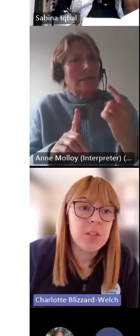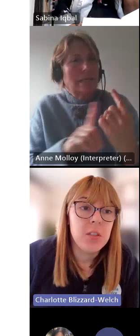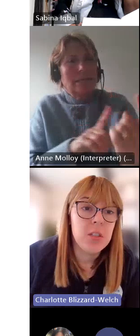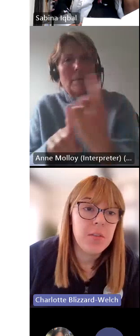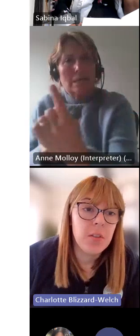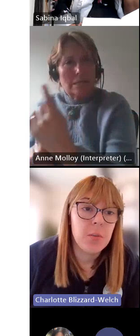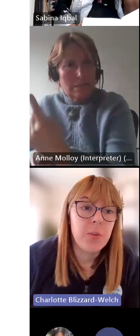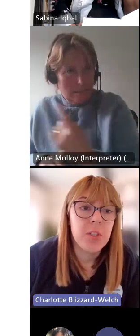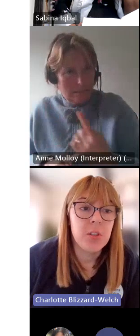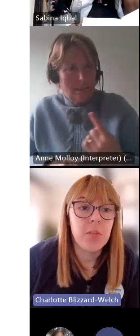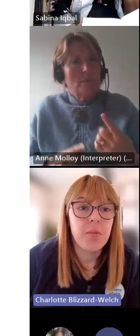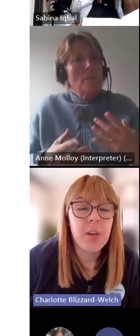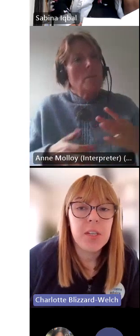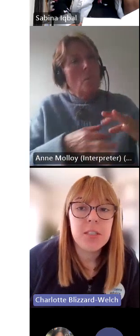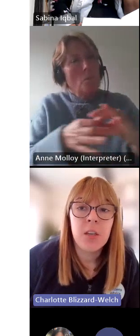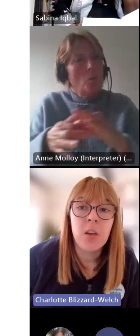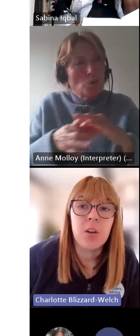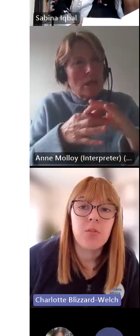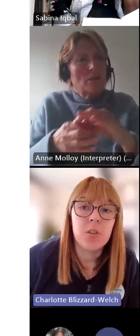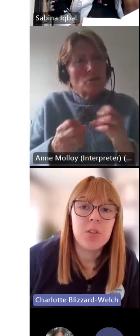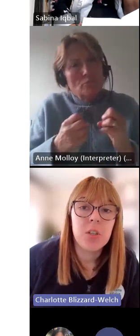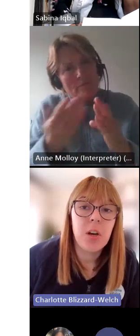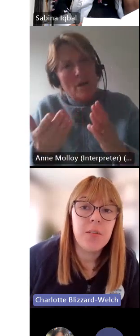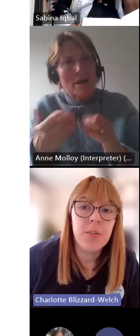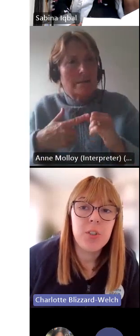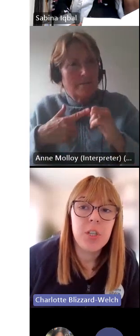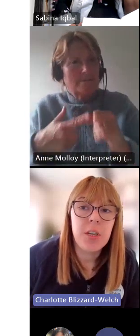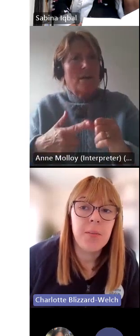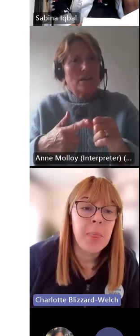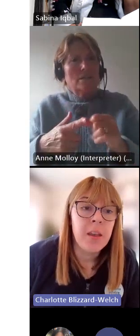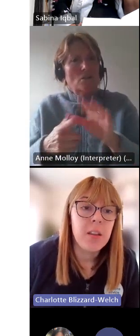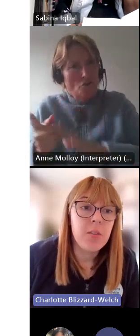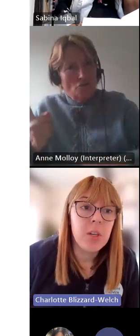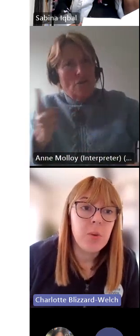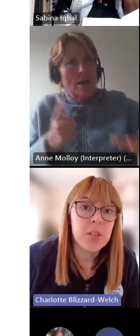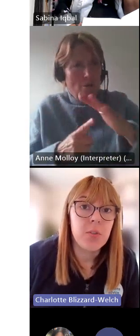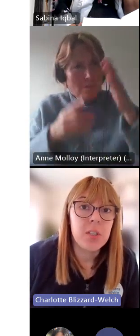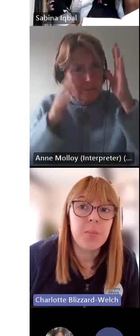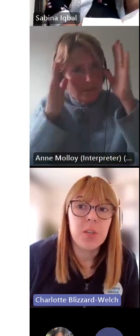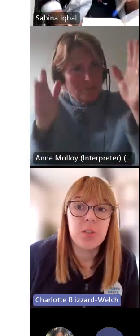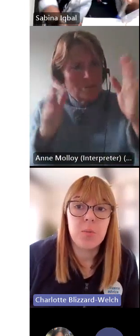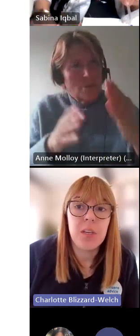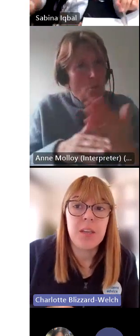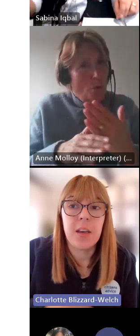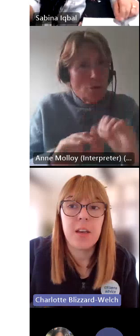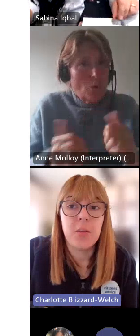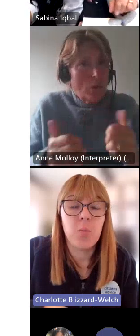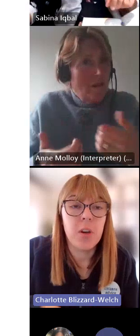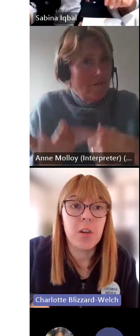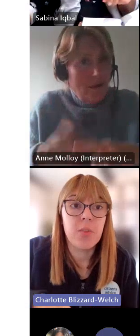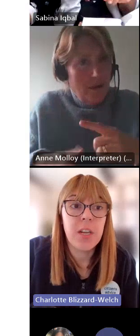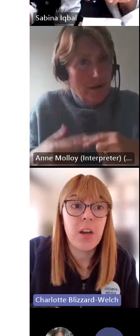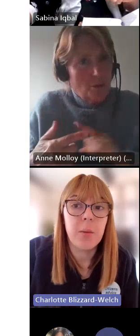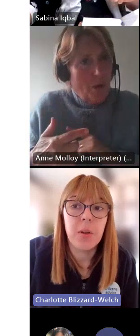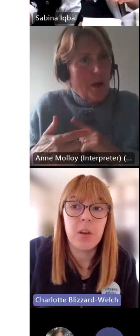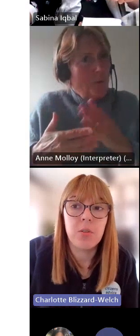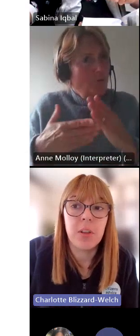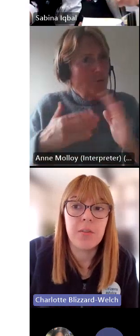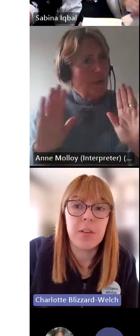work together to deliver the provision of advice across Hertfordshire. And that really works for us because we can work at a